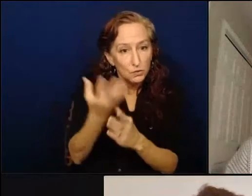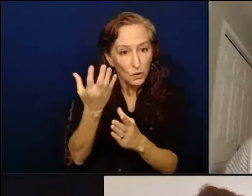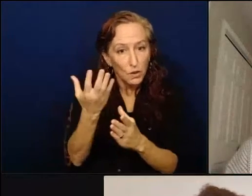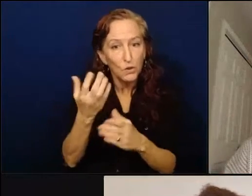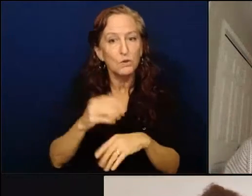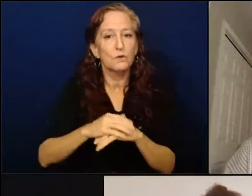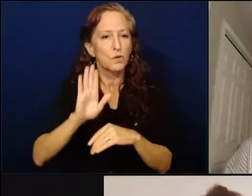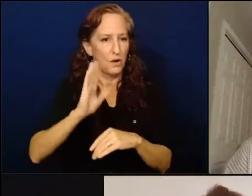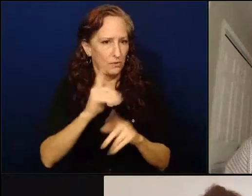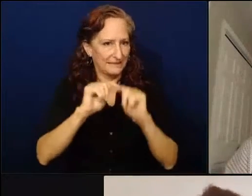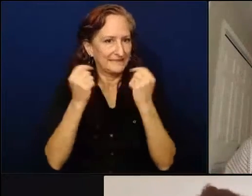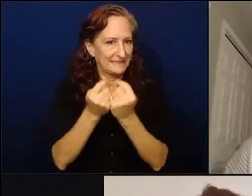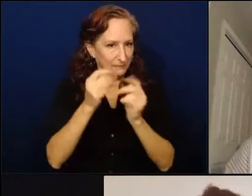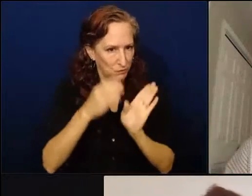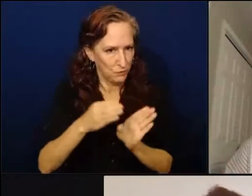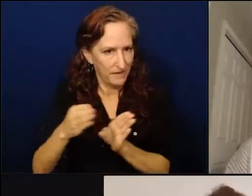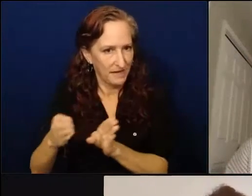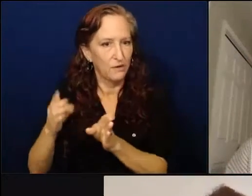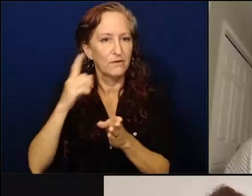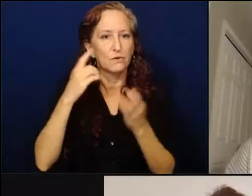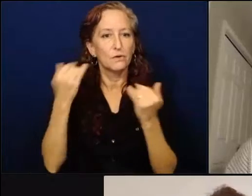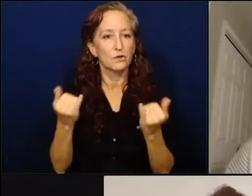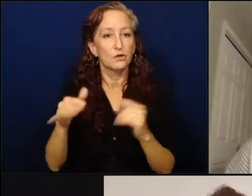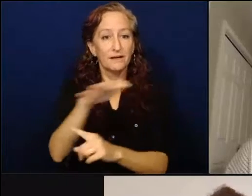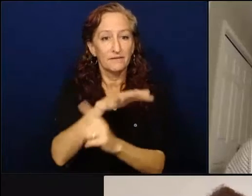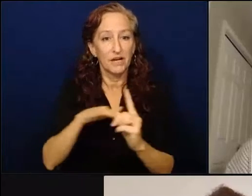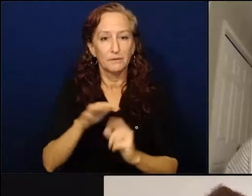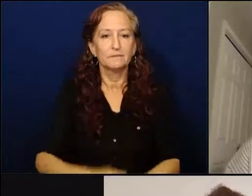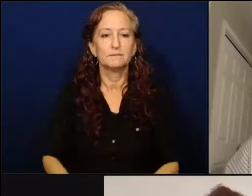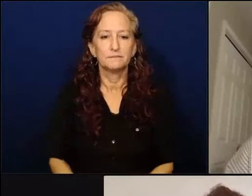better prepared in the current environment.